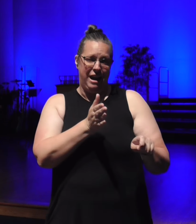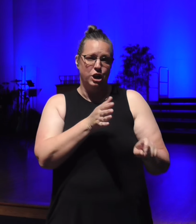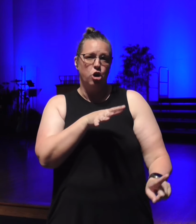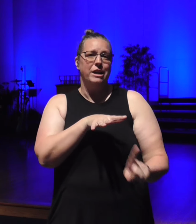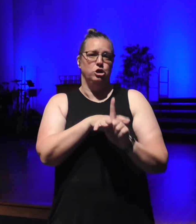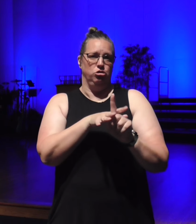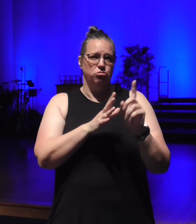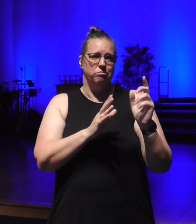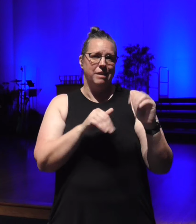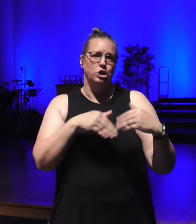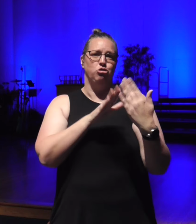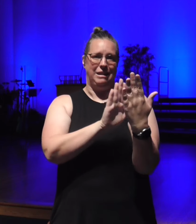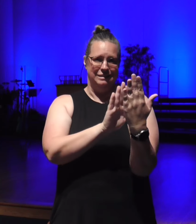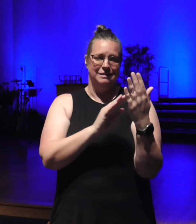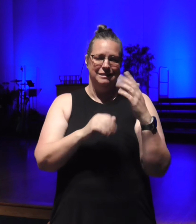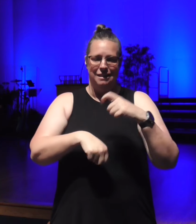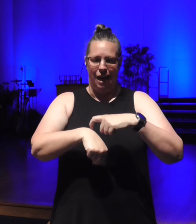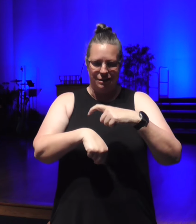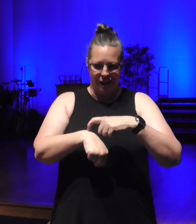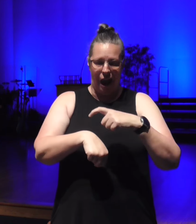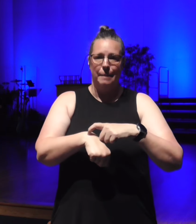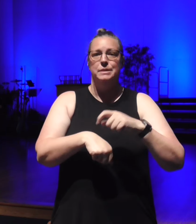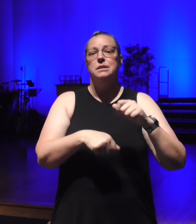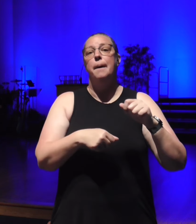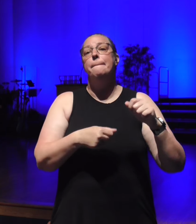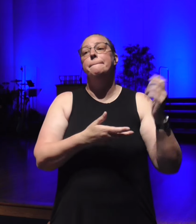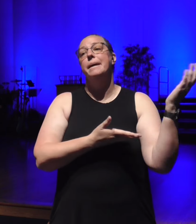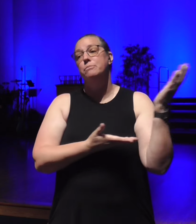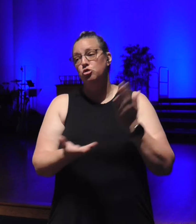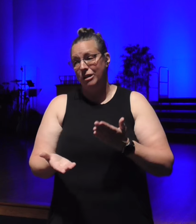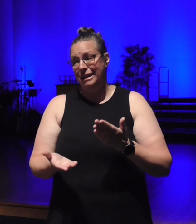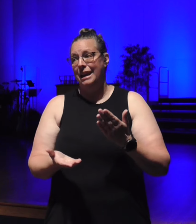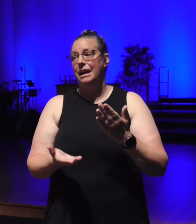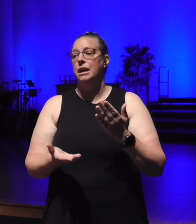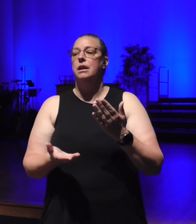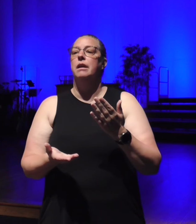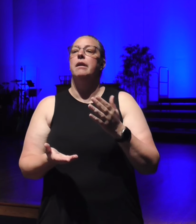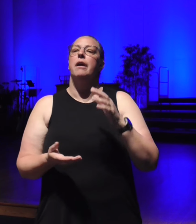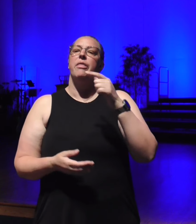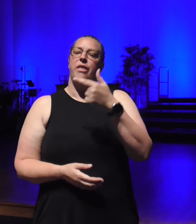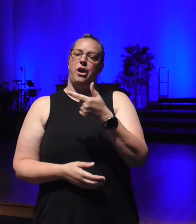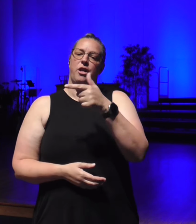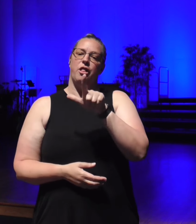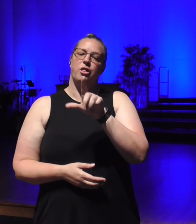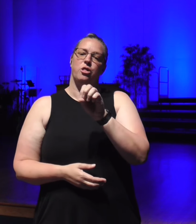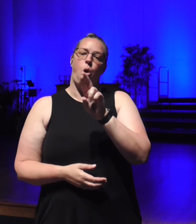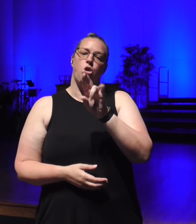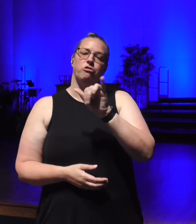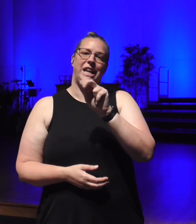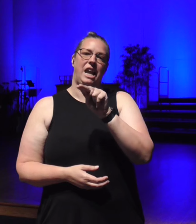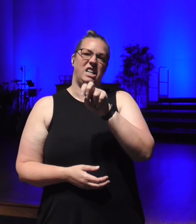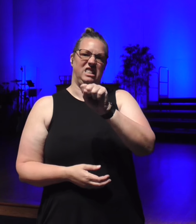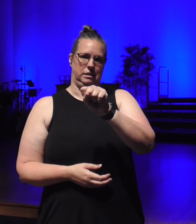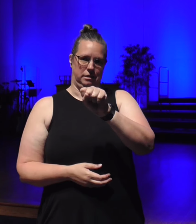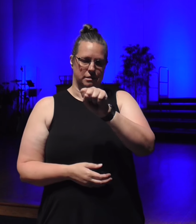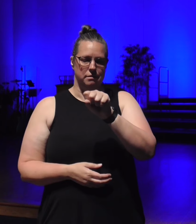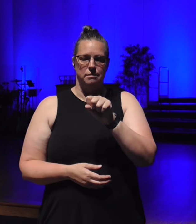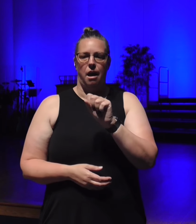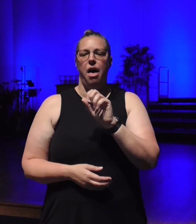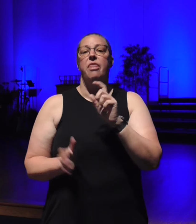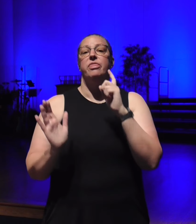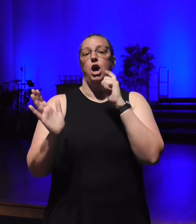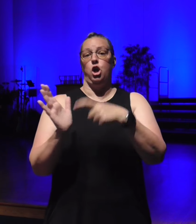by heralding forth what she refers to as the Glorians. The Glorians. This book was